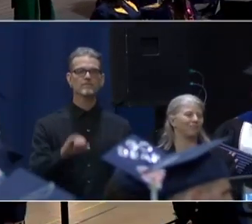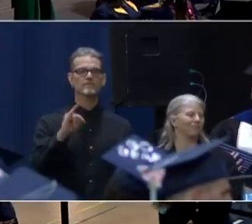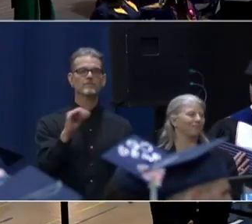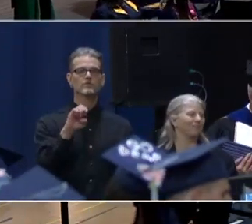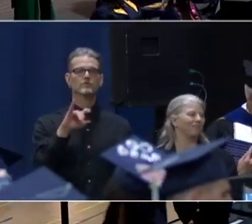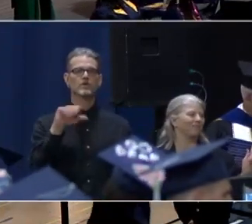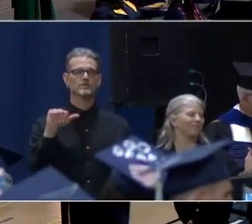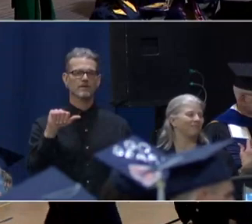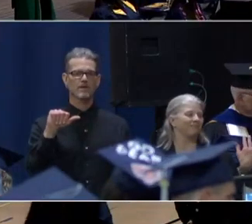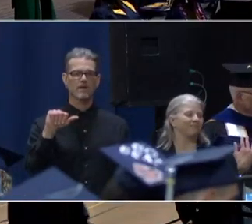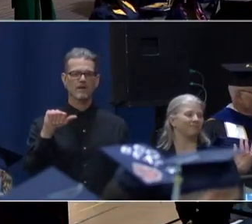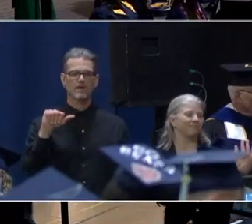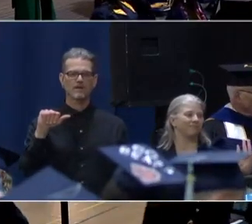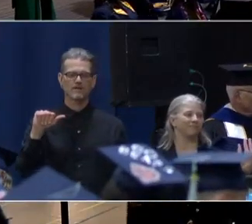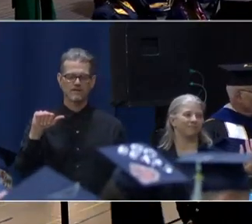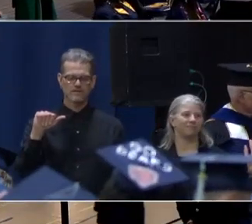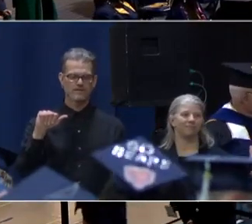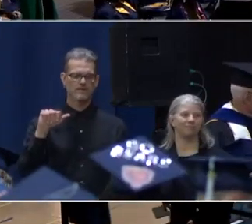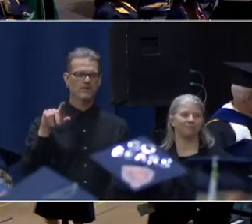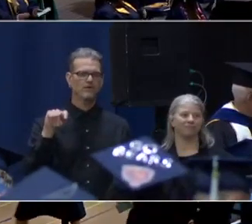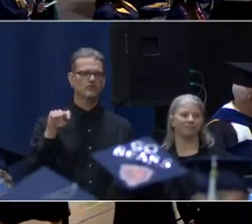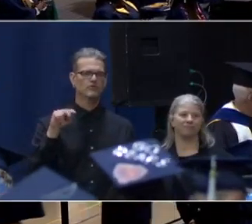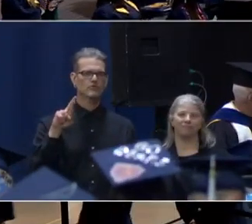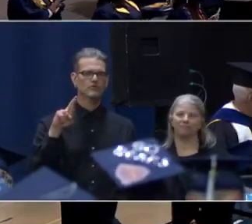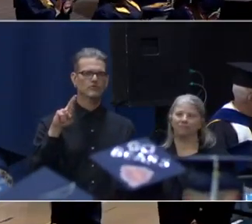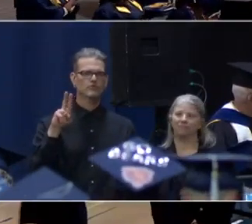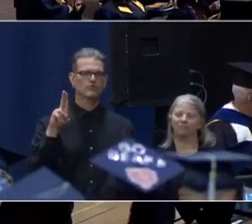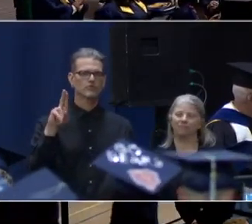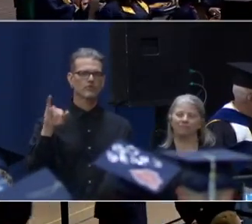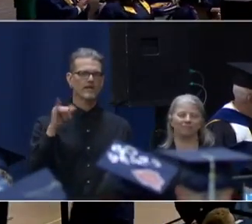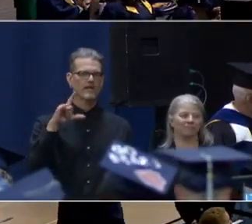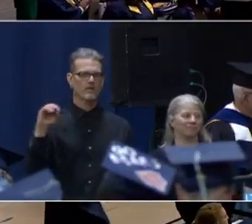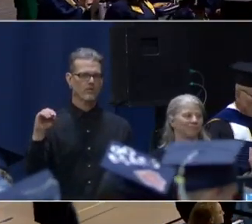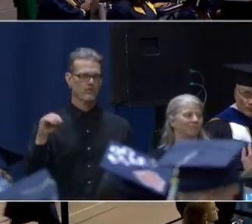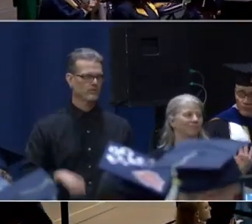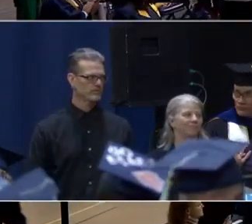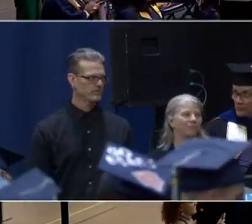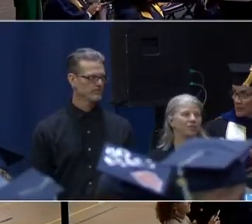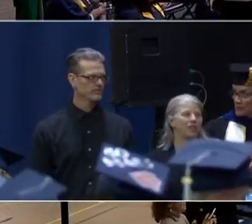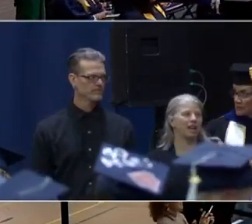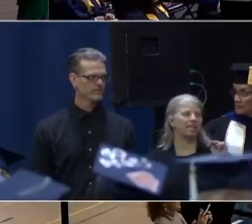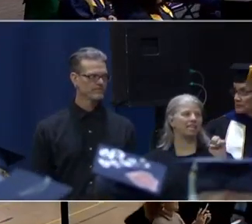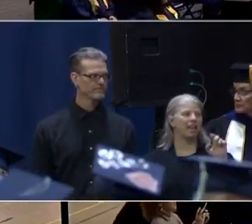Jessica Delgado Trujillo. Janelle Kiefer.